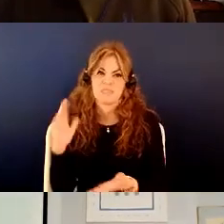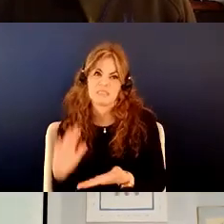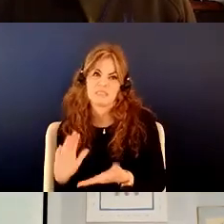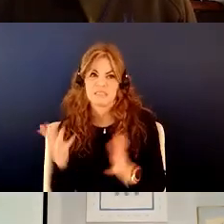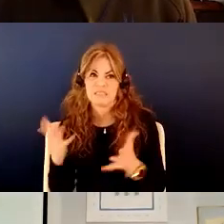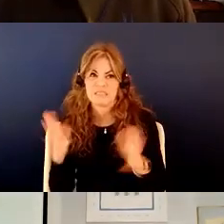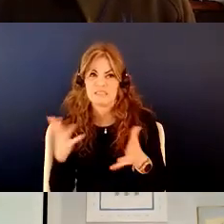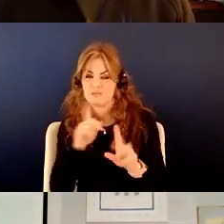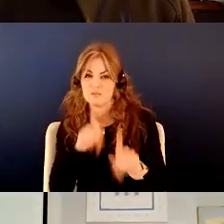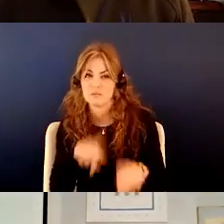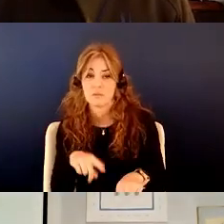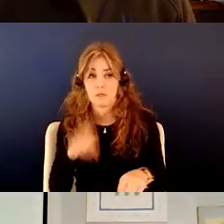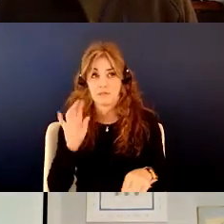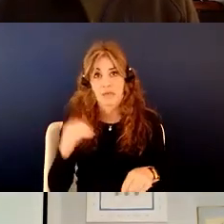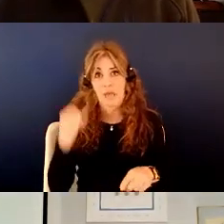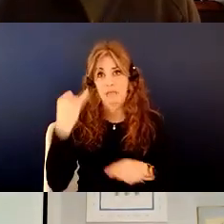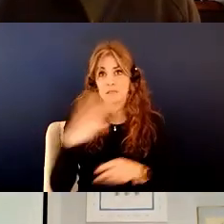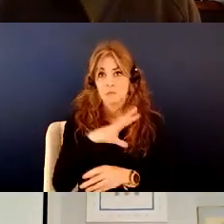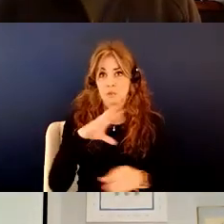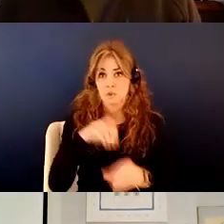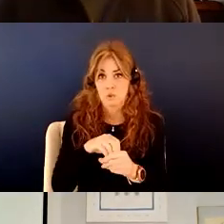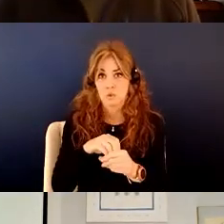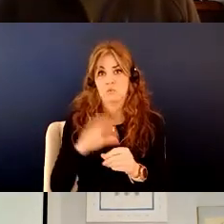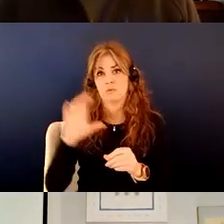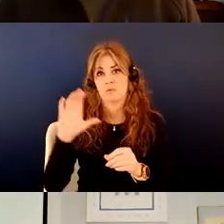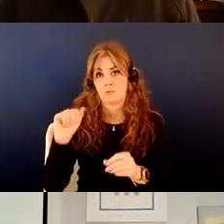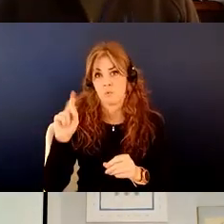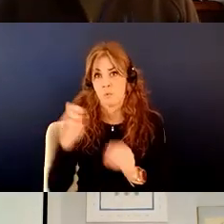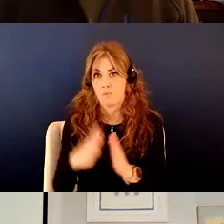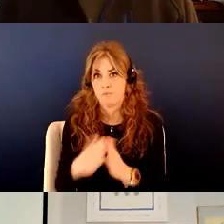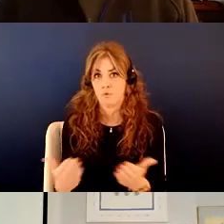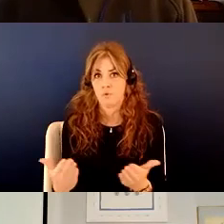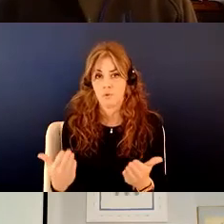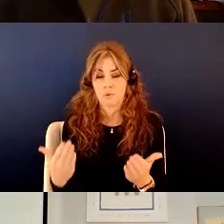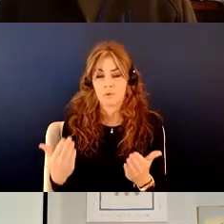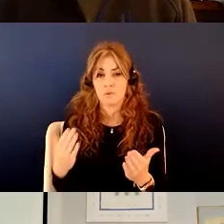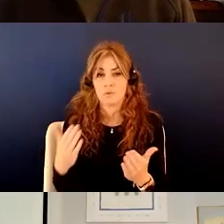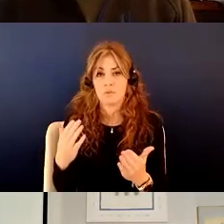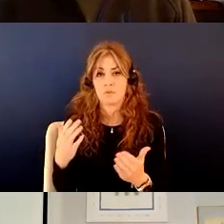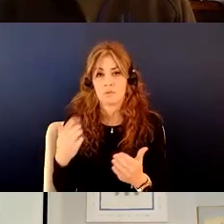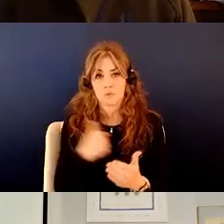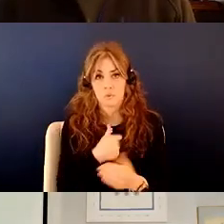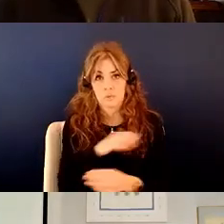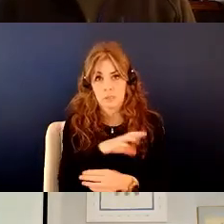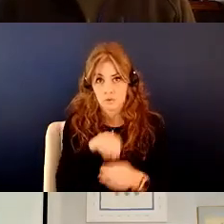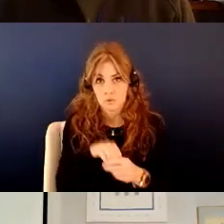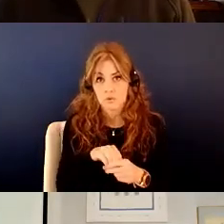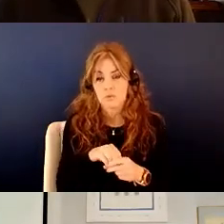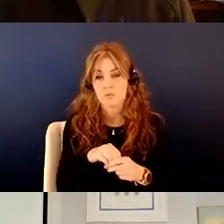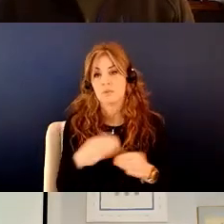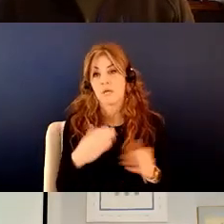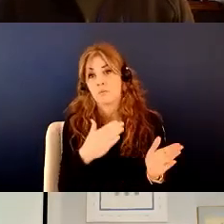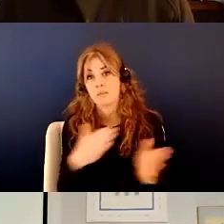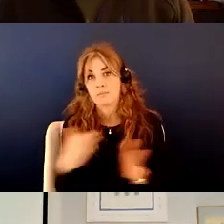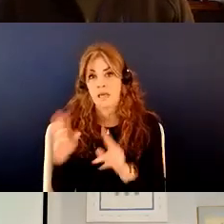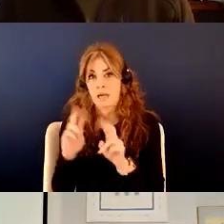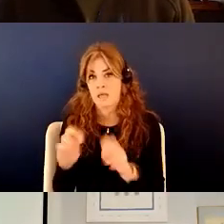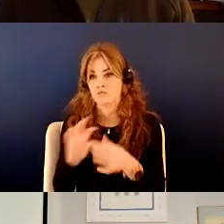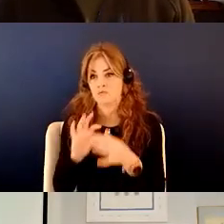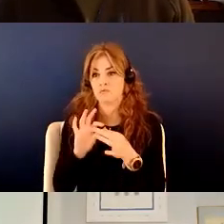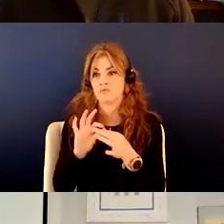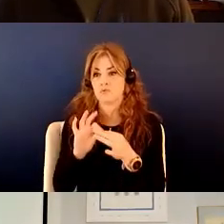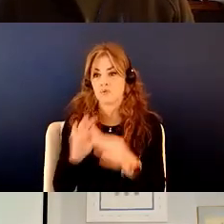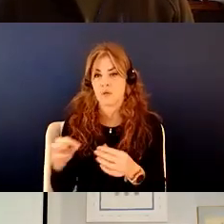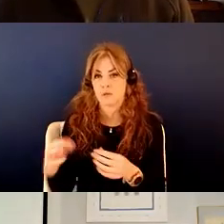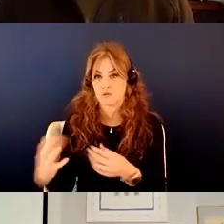those ideas, we build them into our codebook. And we build them in and we plan analyses around those as